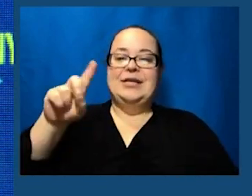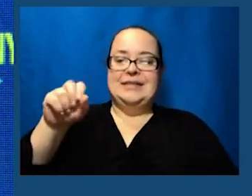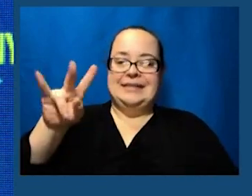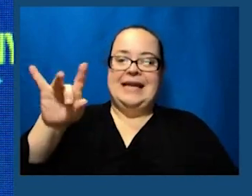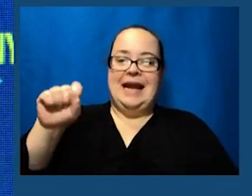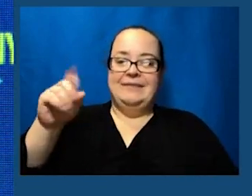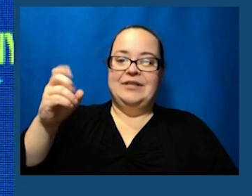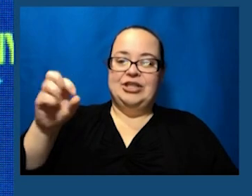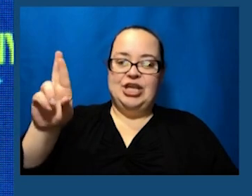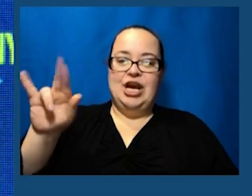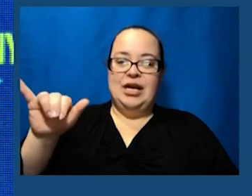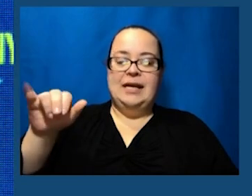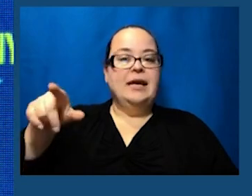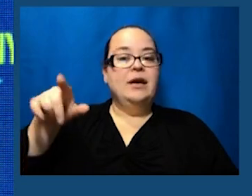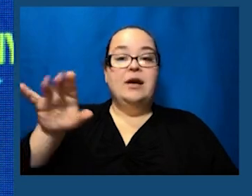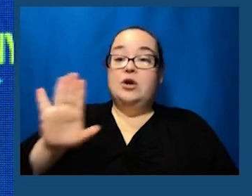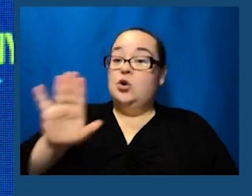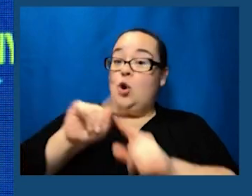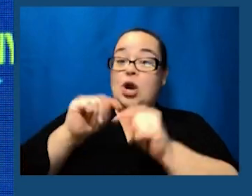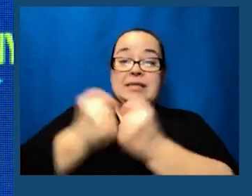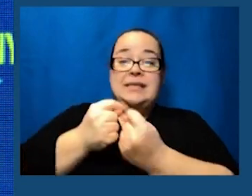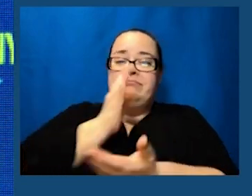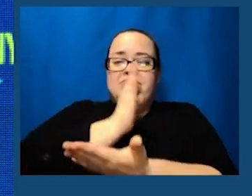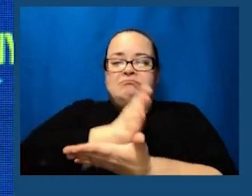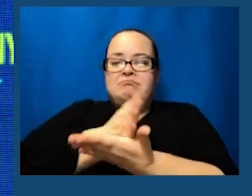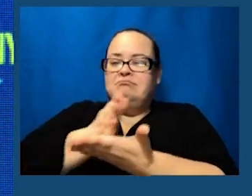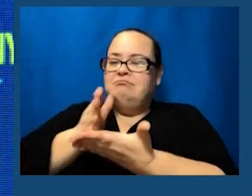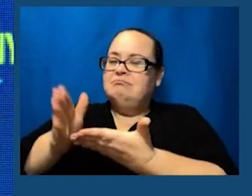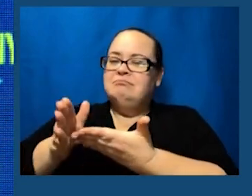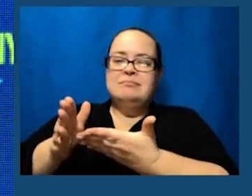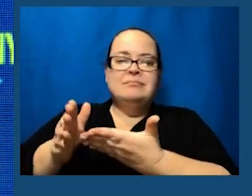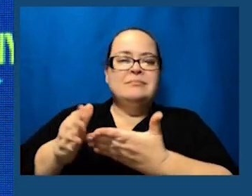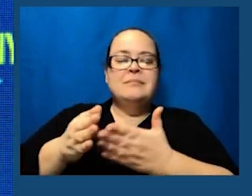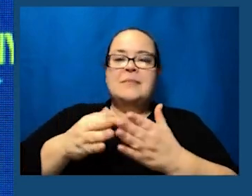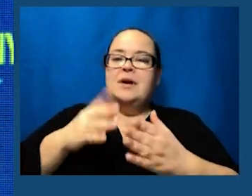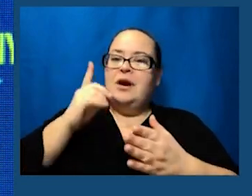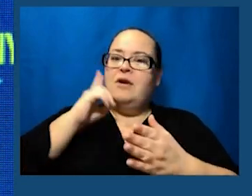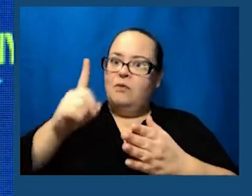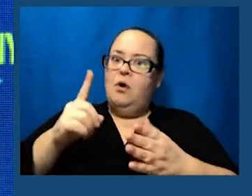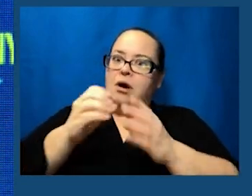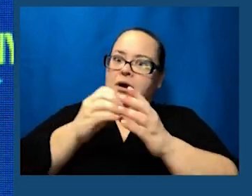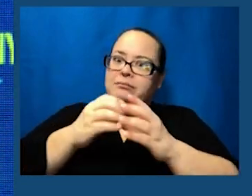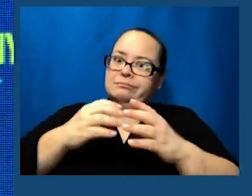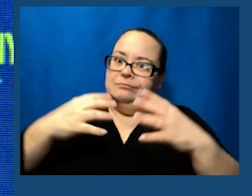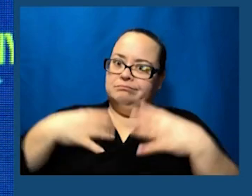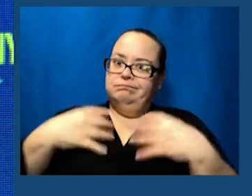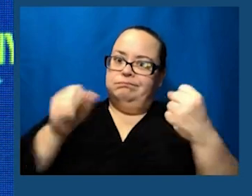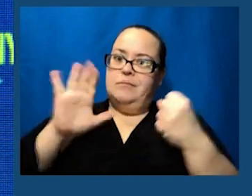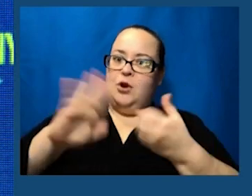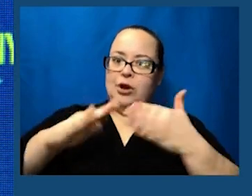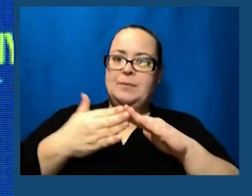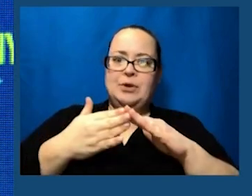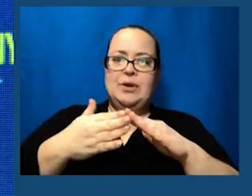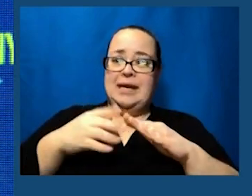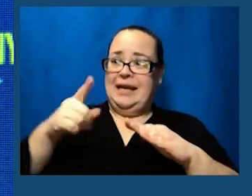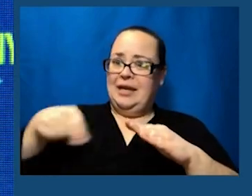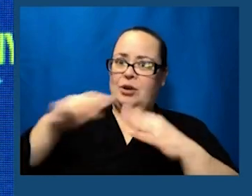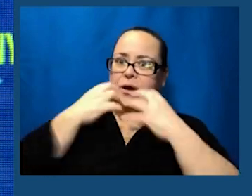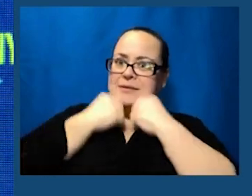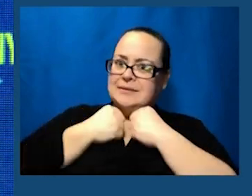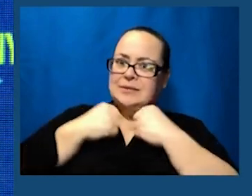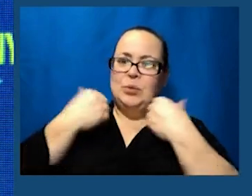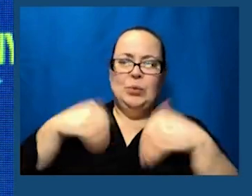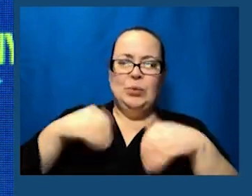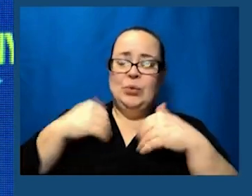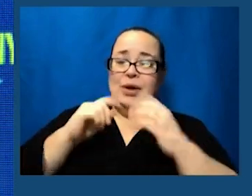out an incredible vision to revitalize the community that you all just obviously cherish so much. And let's start by restoring the